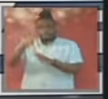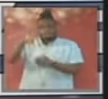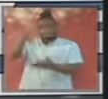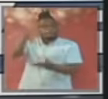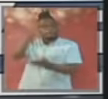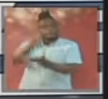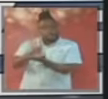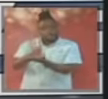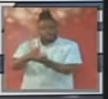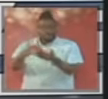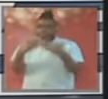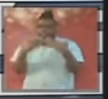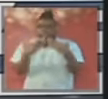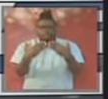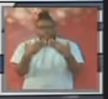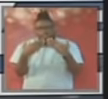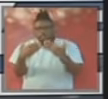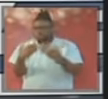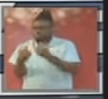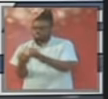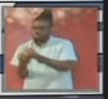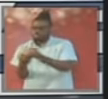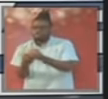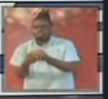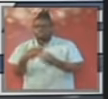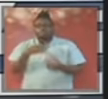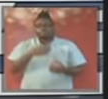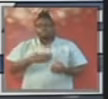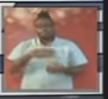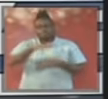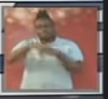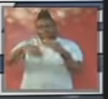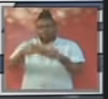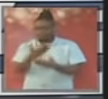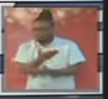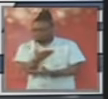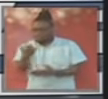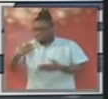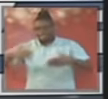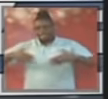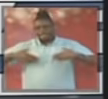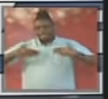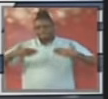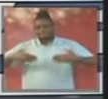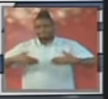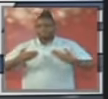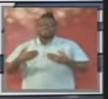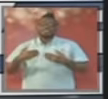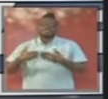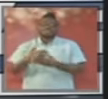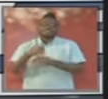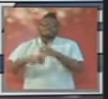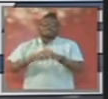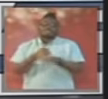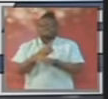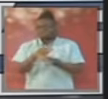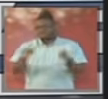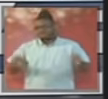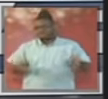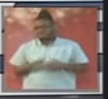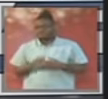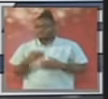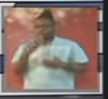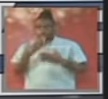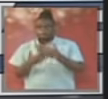for all your support, and I wish all of you a happy, safe and productive New Year. This morning, I would like to present the clinical